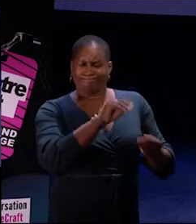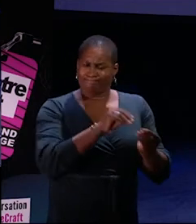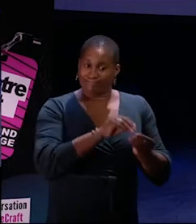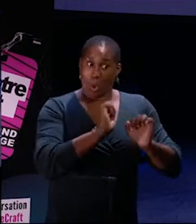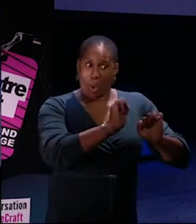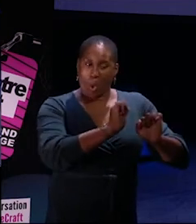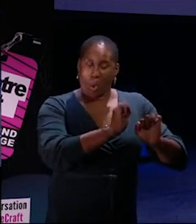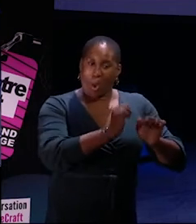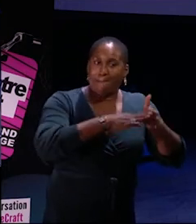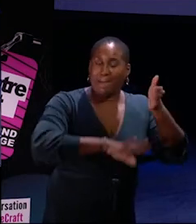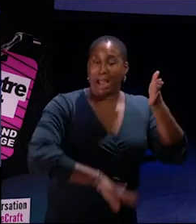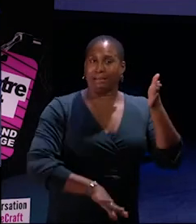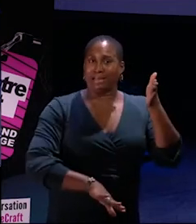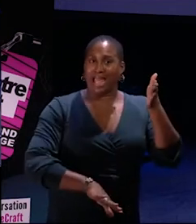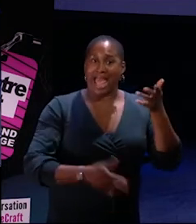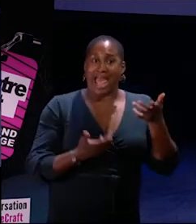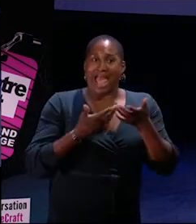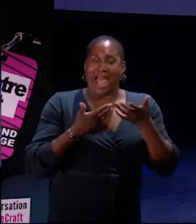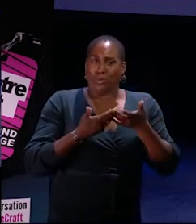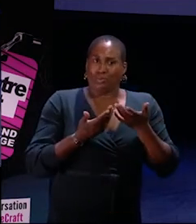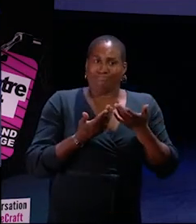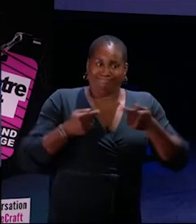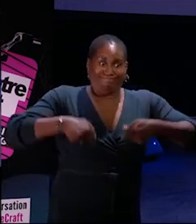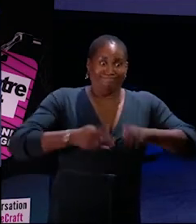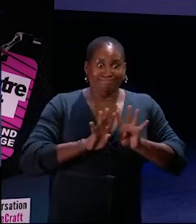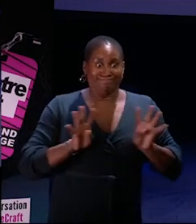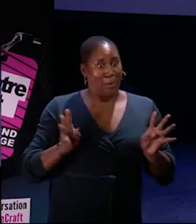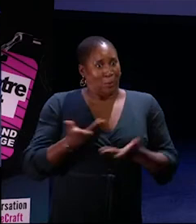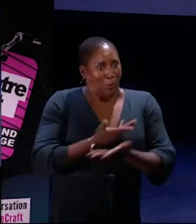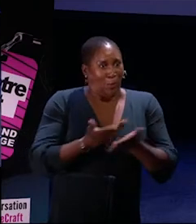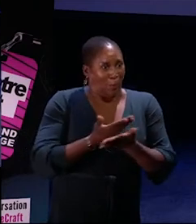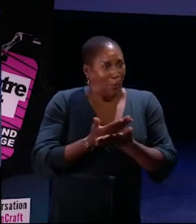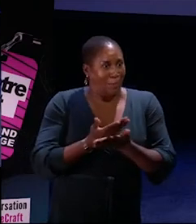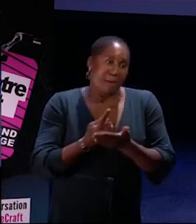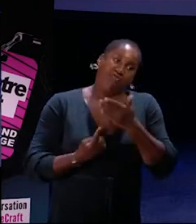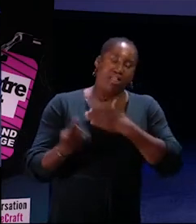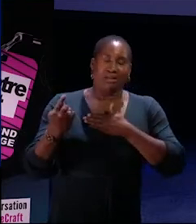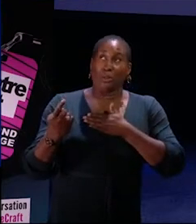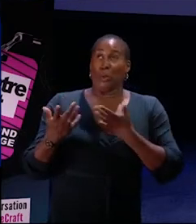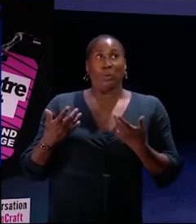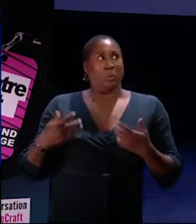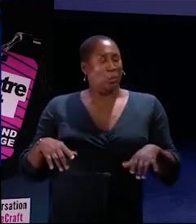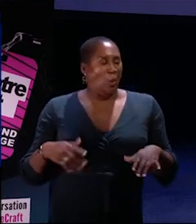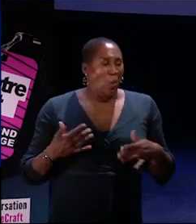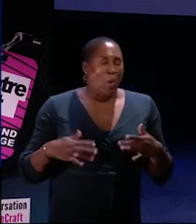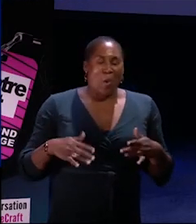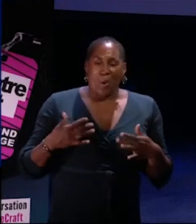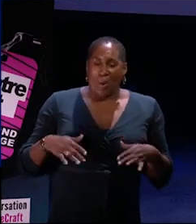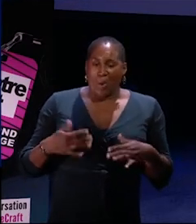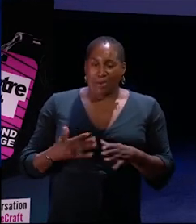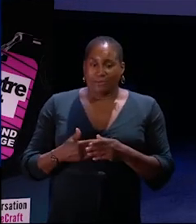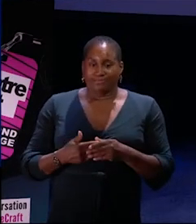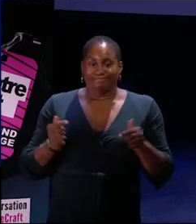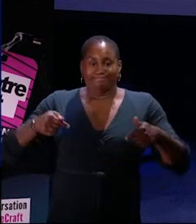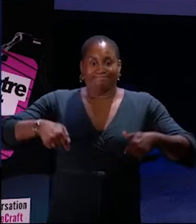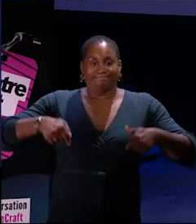and how you ended up on a discussion panel about freelancers? My goodness. Well, I would say that I ended up